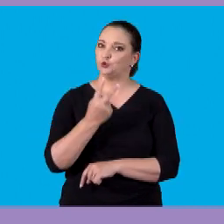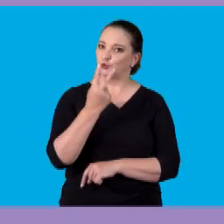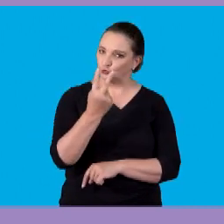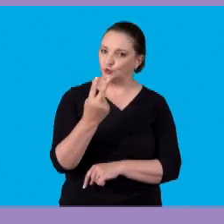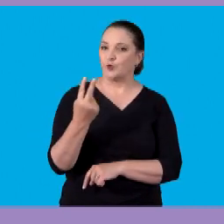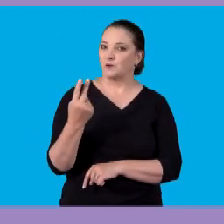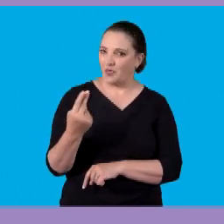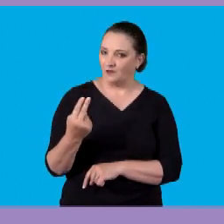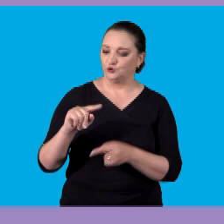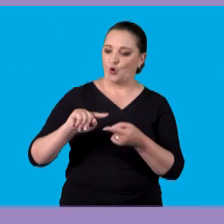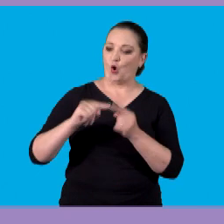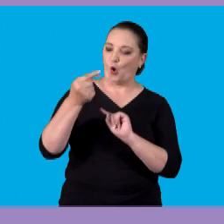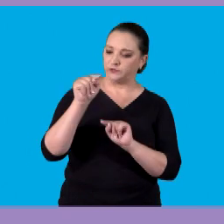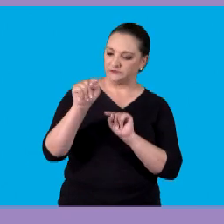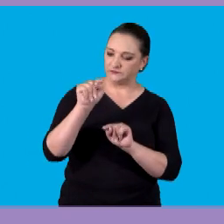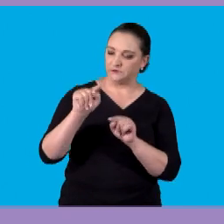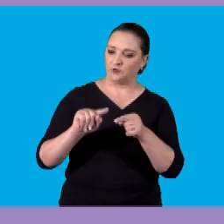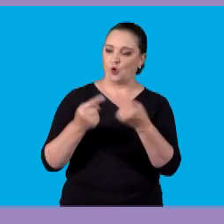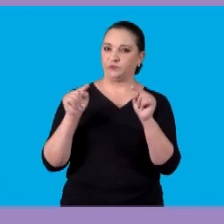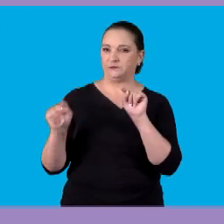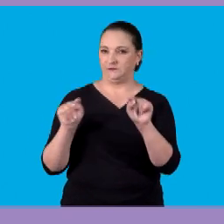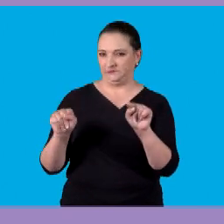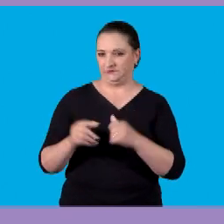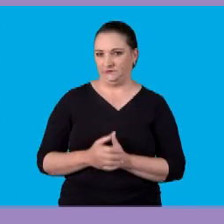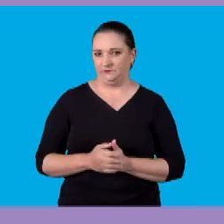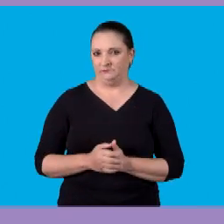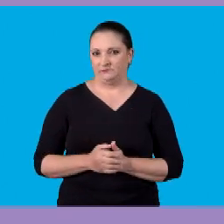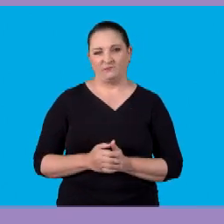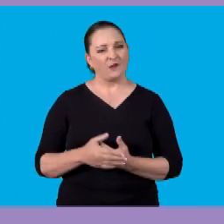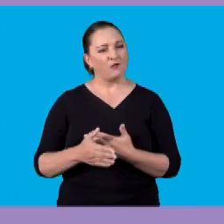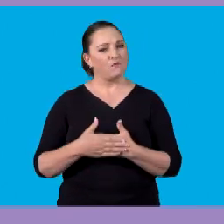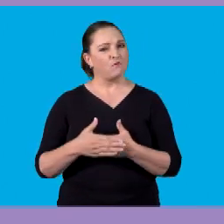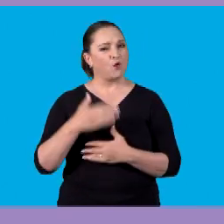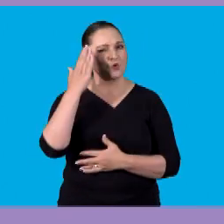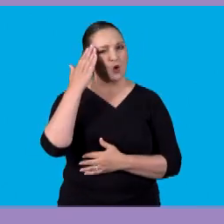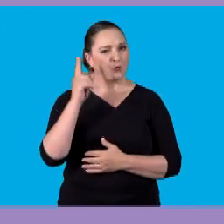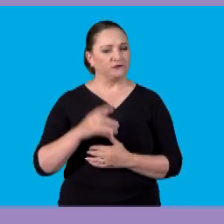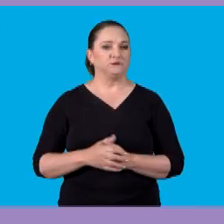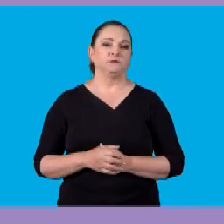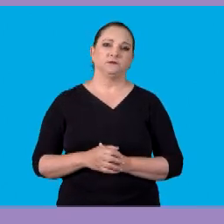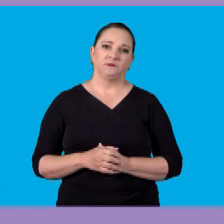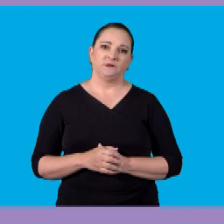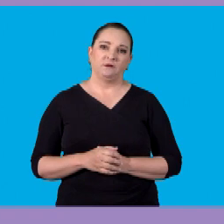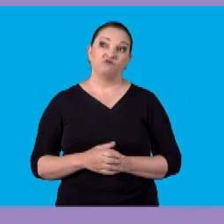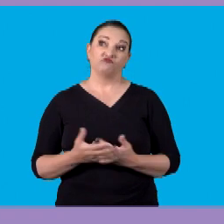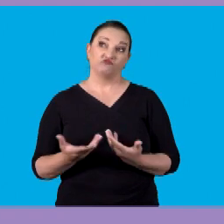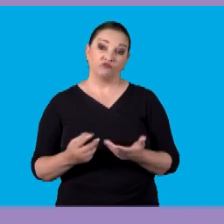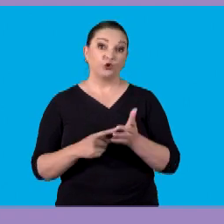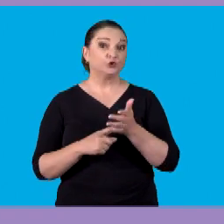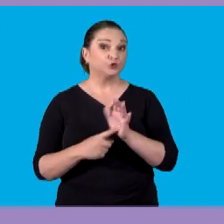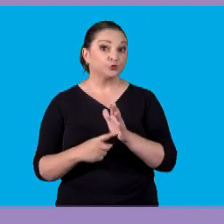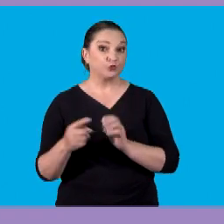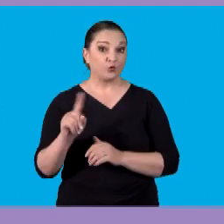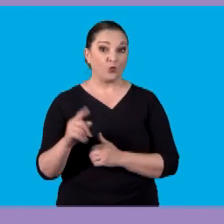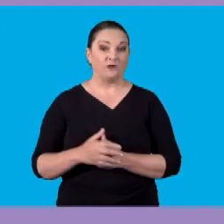two pairs of opposite sides that are parallel. What else are we shown in this quadrilateral? Well, we